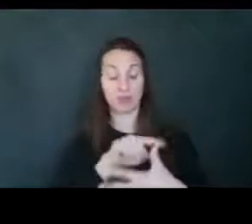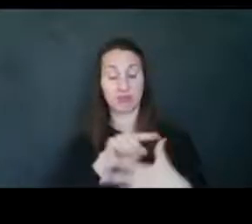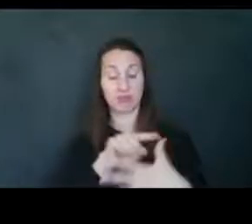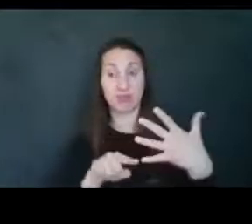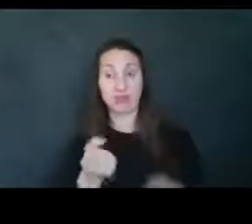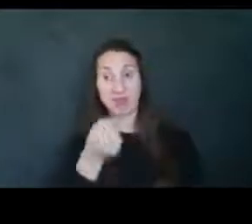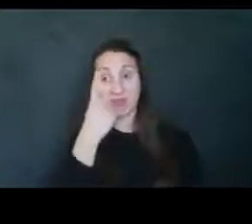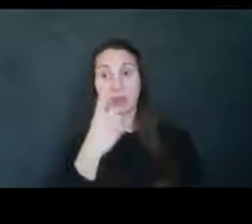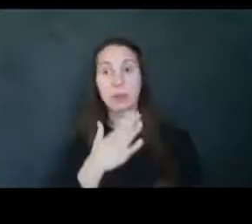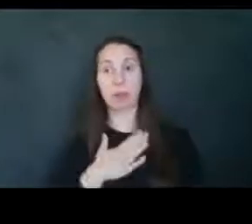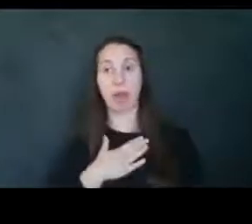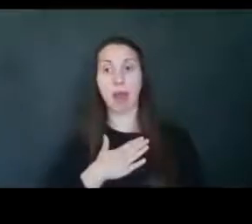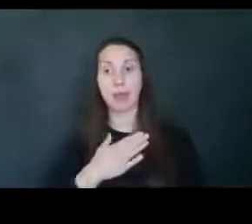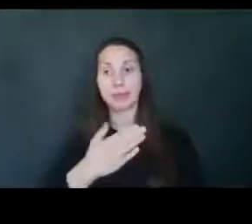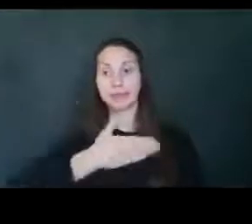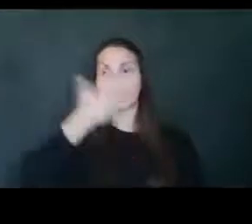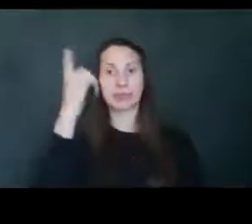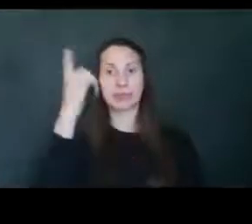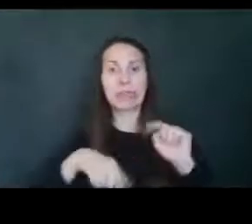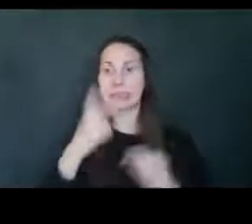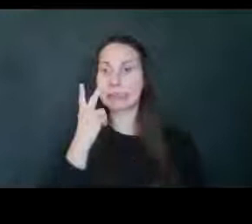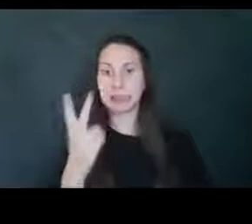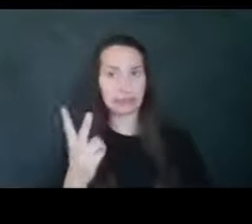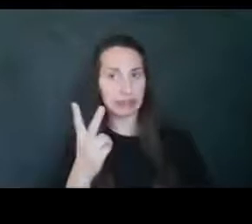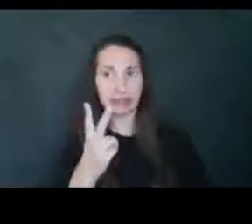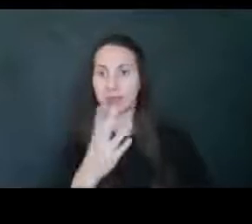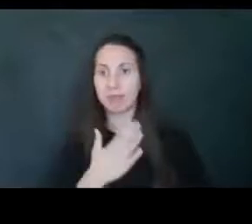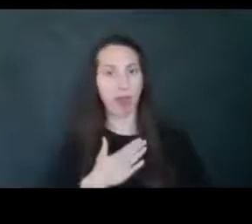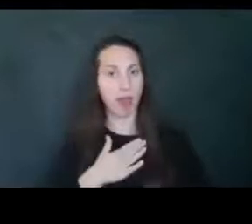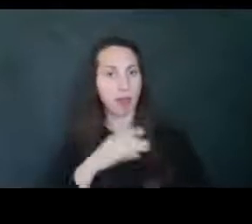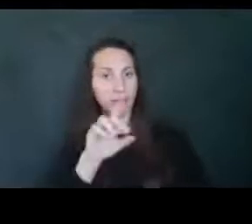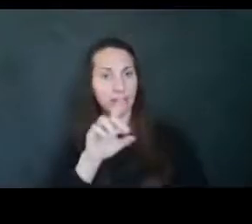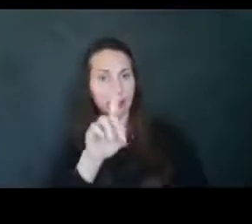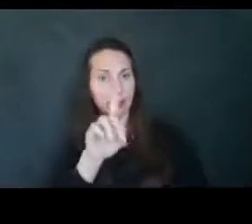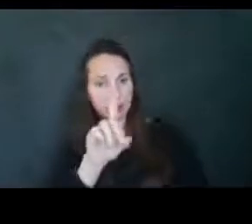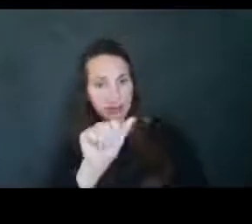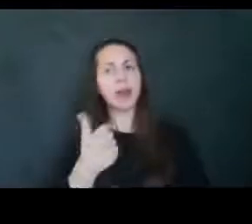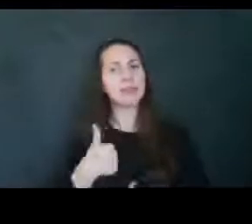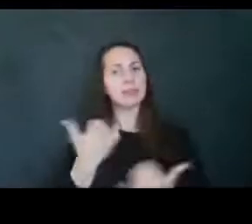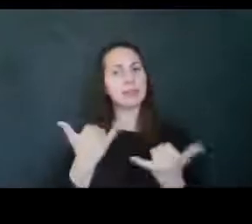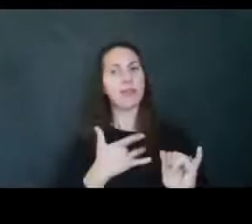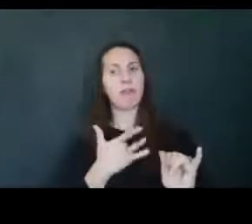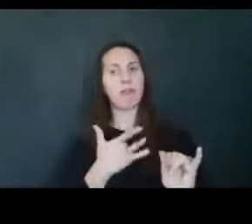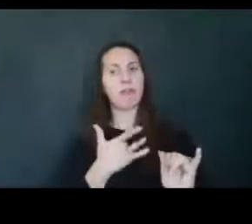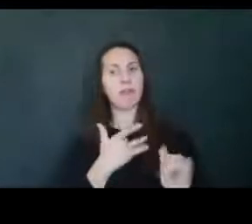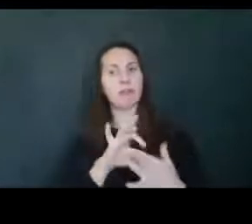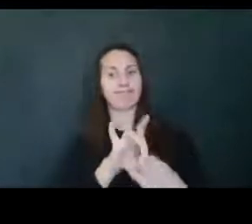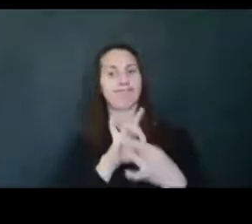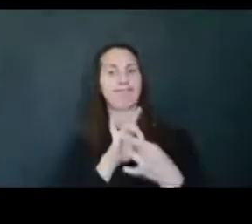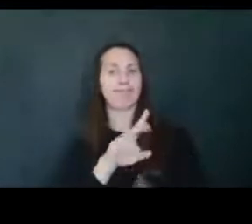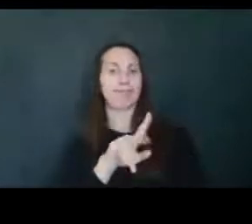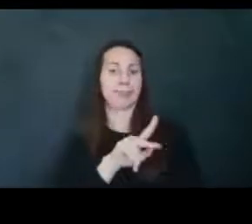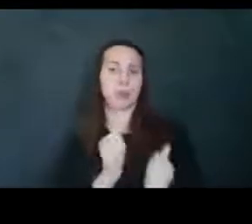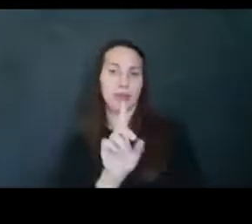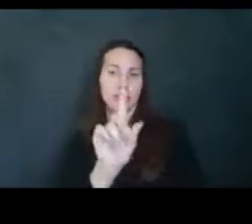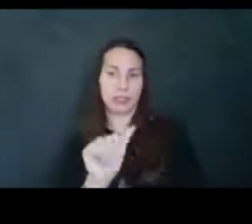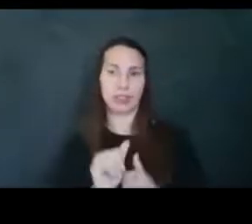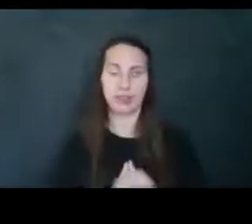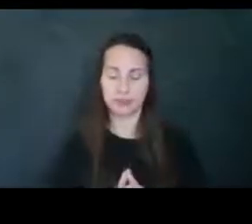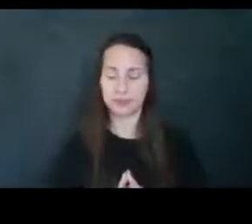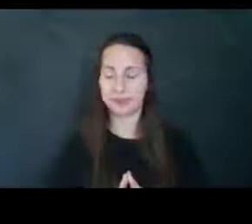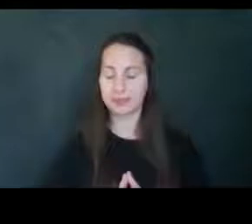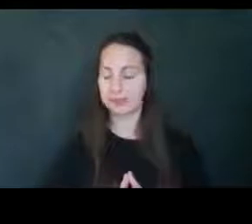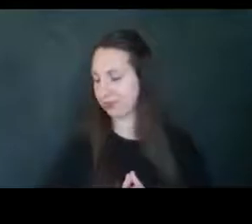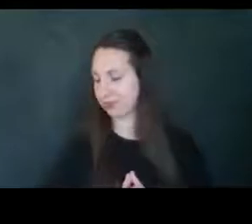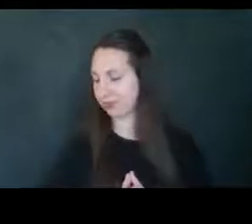are invisible, I feel connected to the disability community in a very personal way. And I am deeply